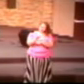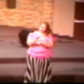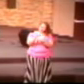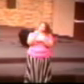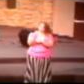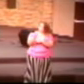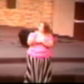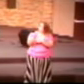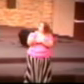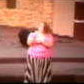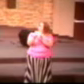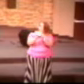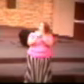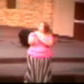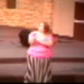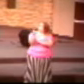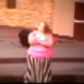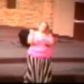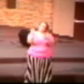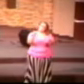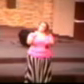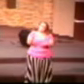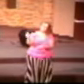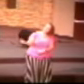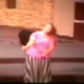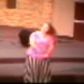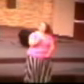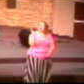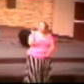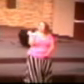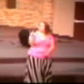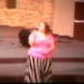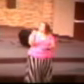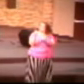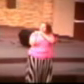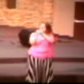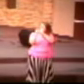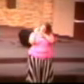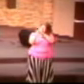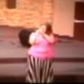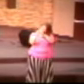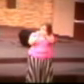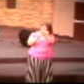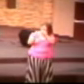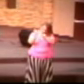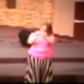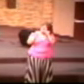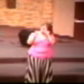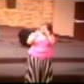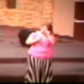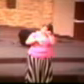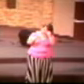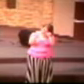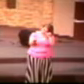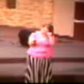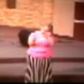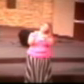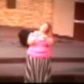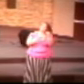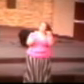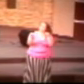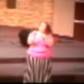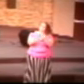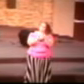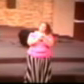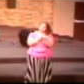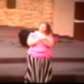model where we can all be together, share with one another, give to one another